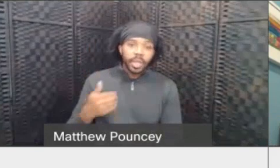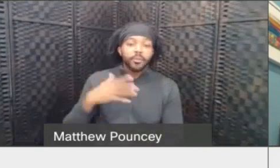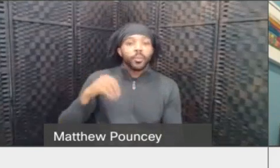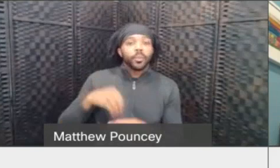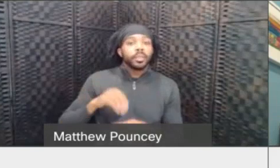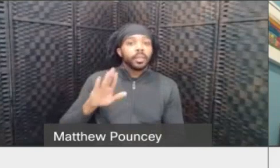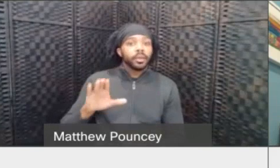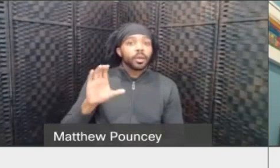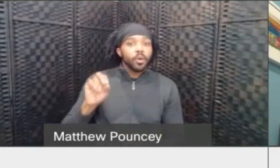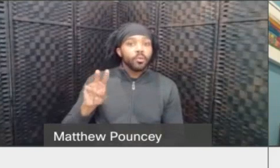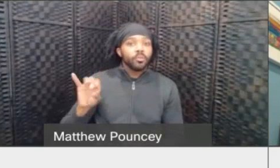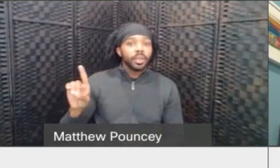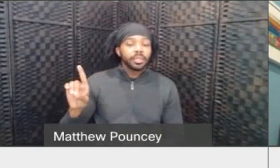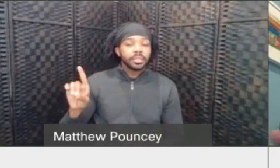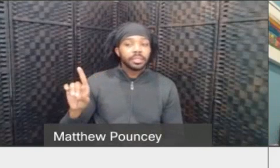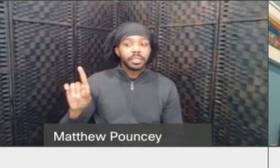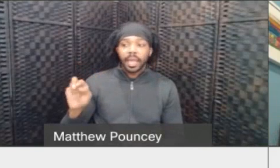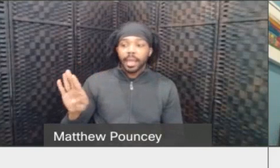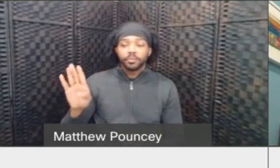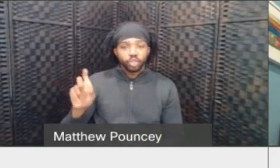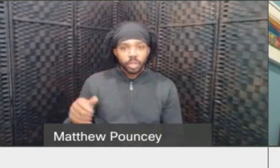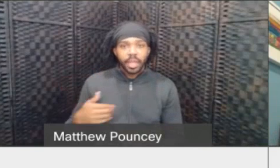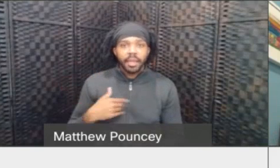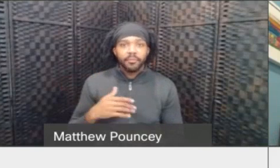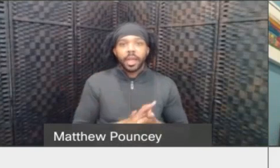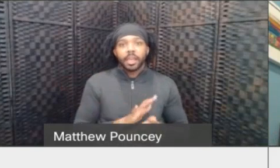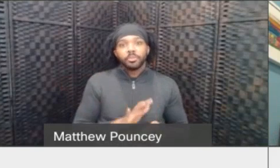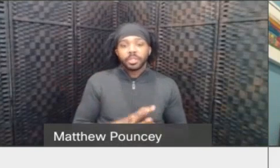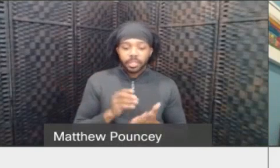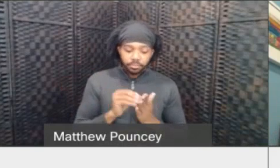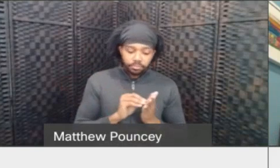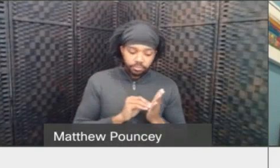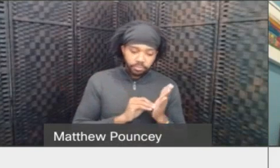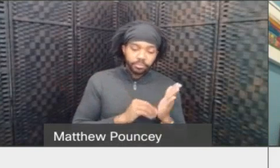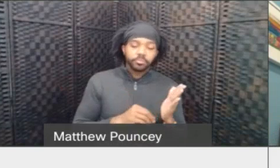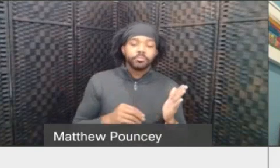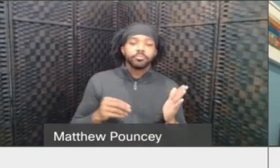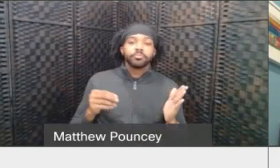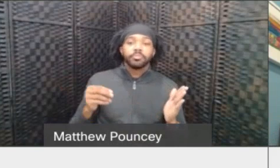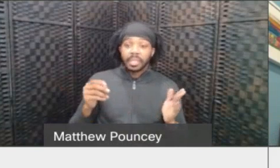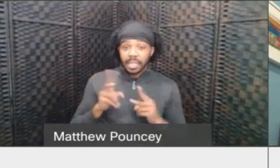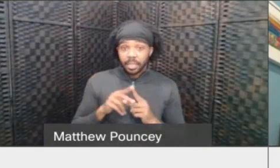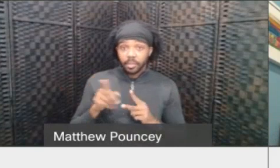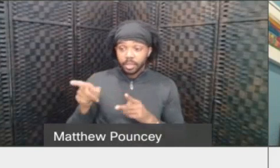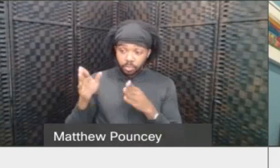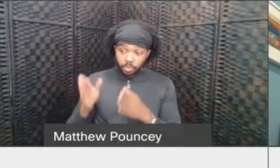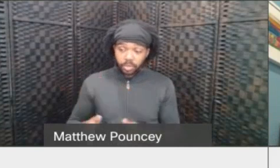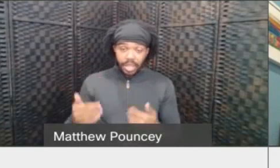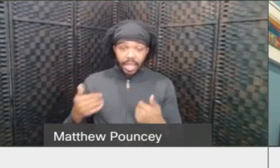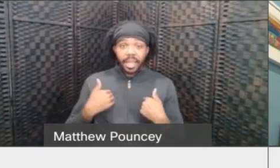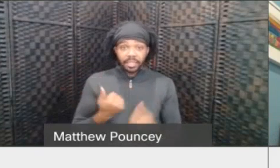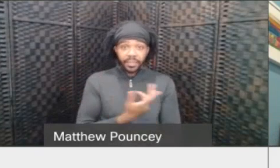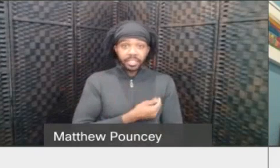tab documentation that either the person has been vaccinated, a scanned copy